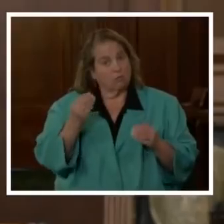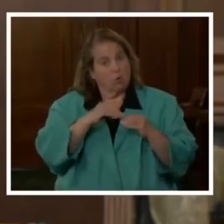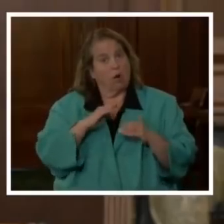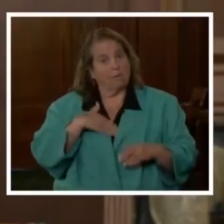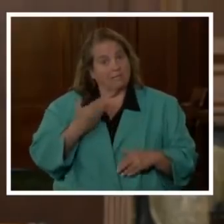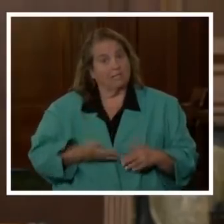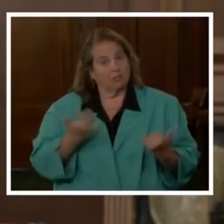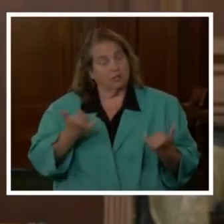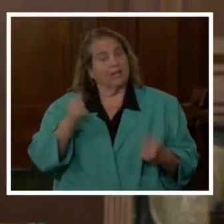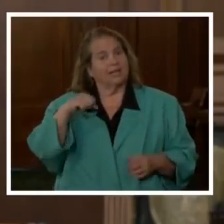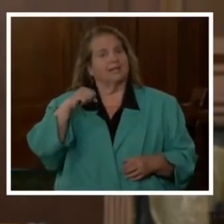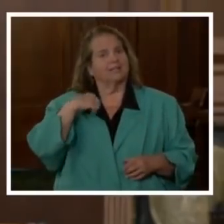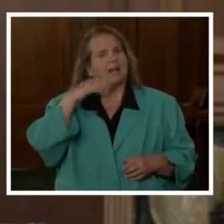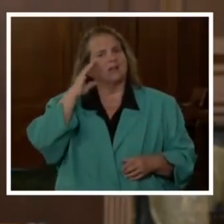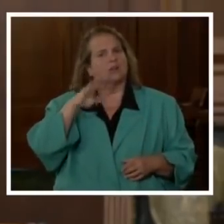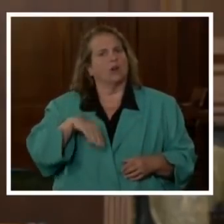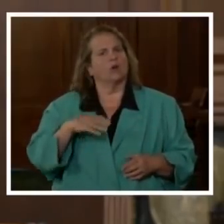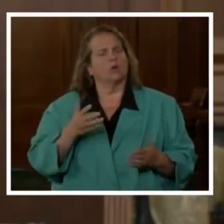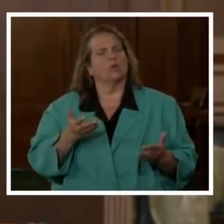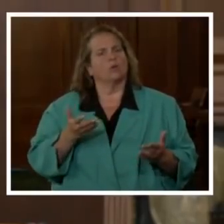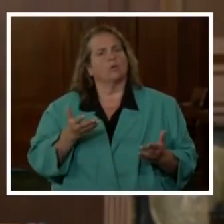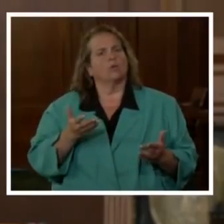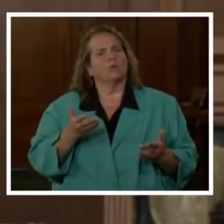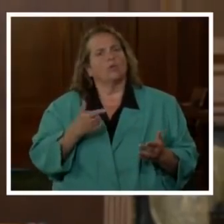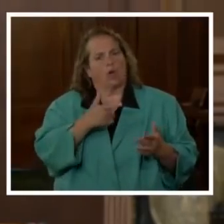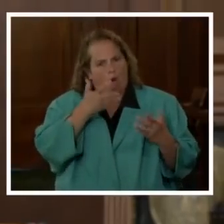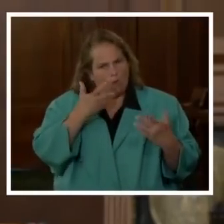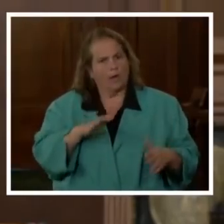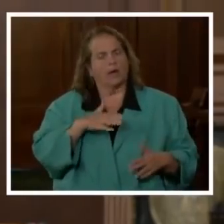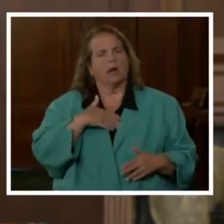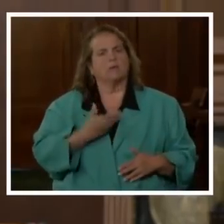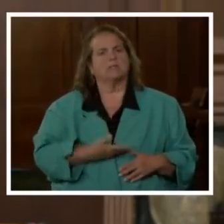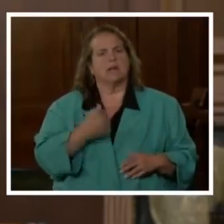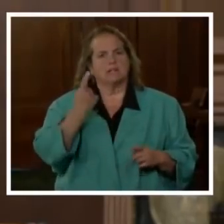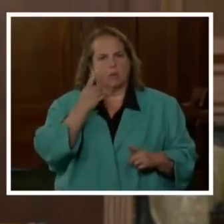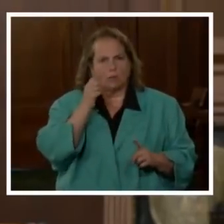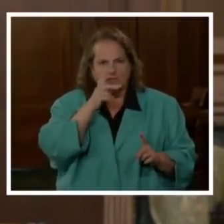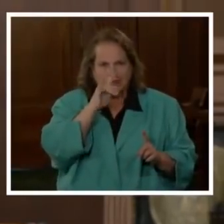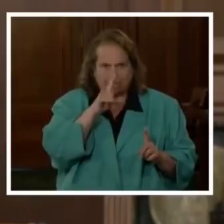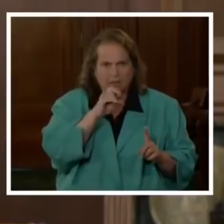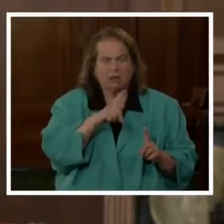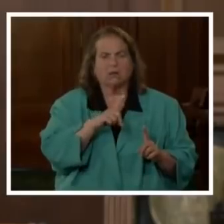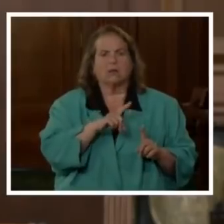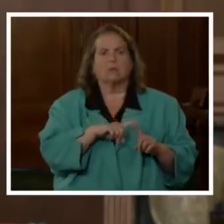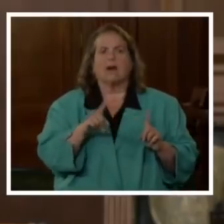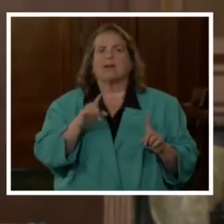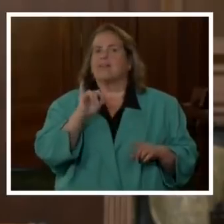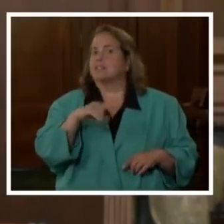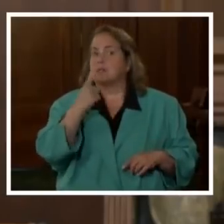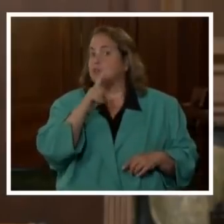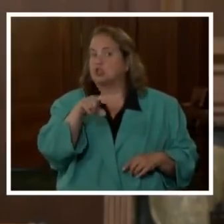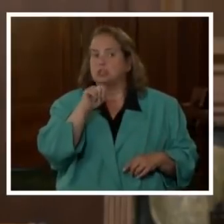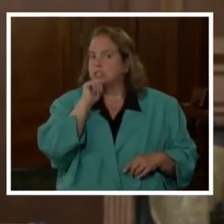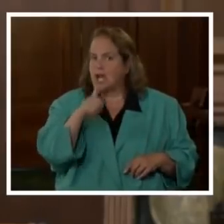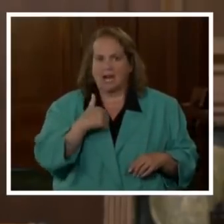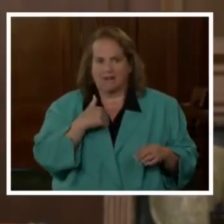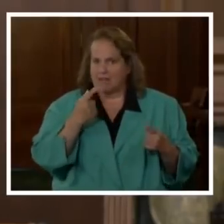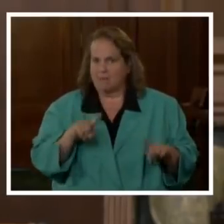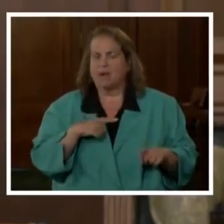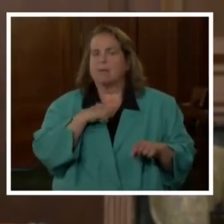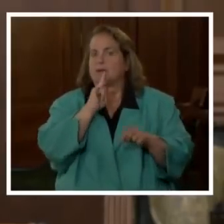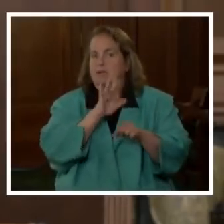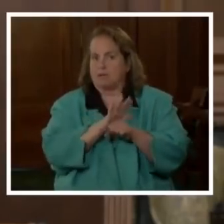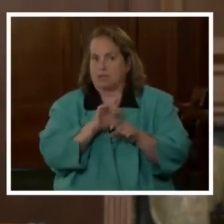they're already upset over the loss of someone. But that's something that shouldn't have happened. I'm committed